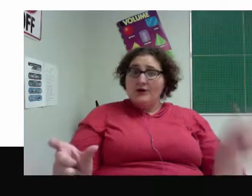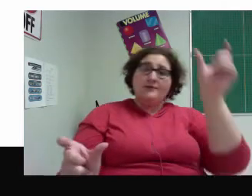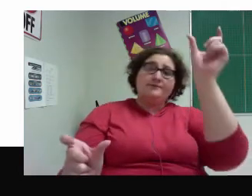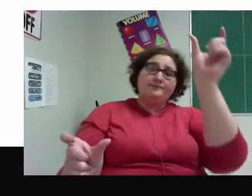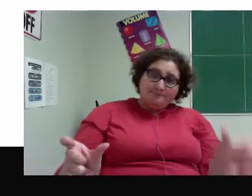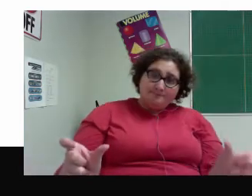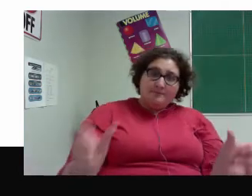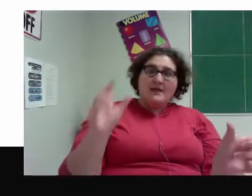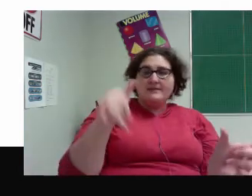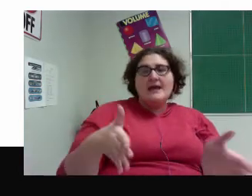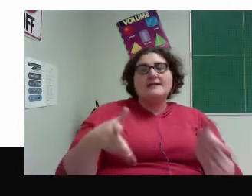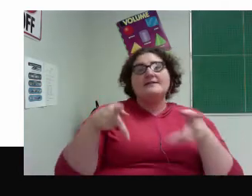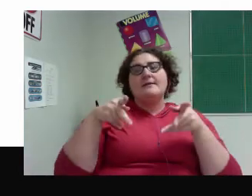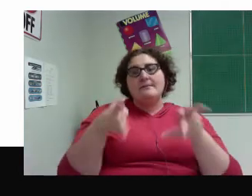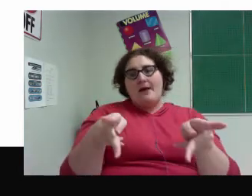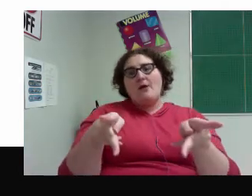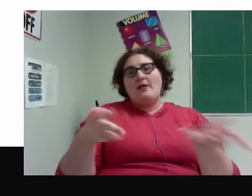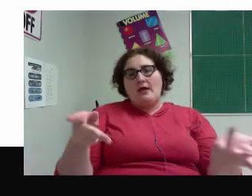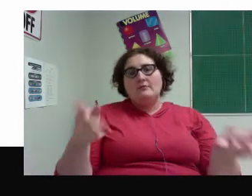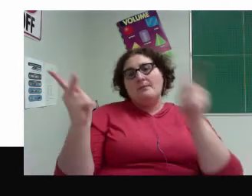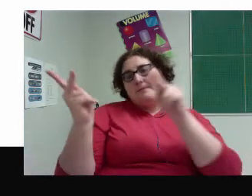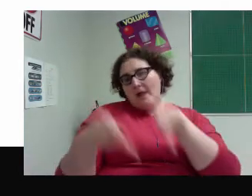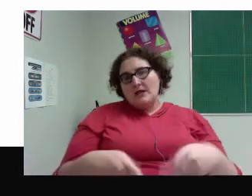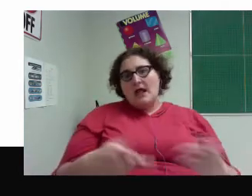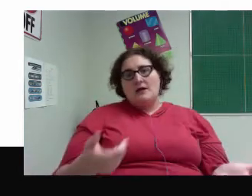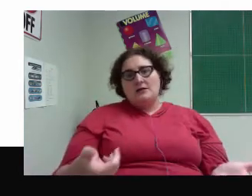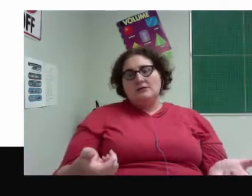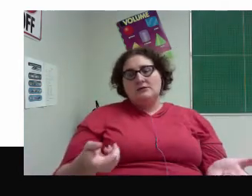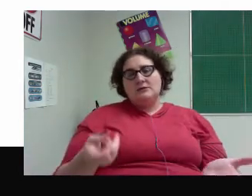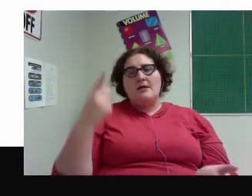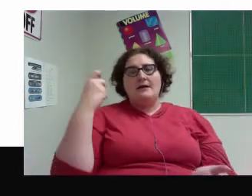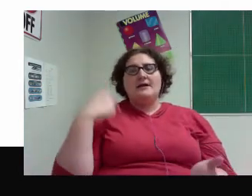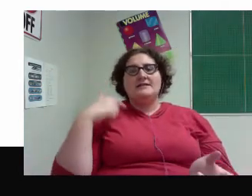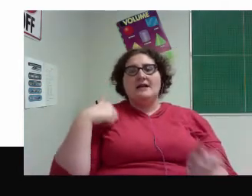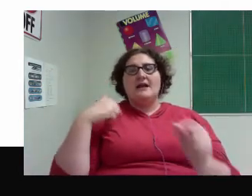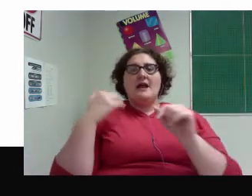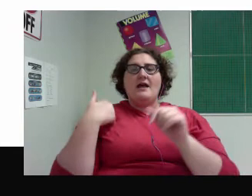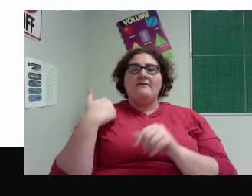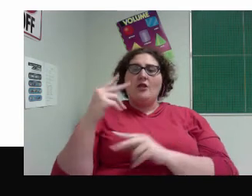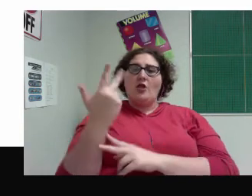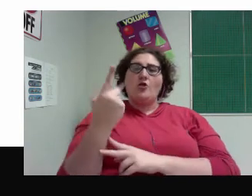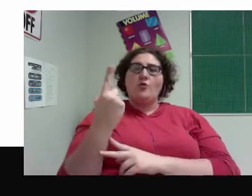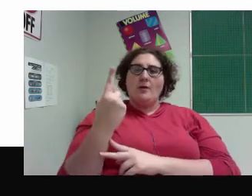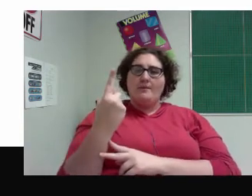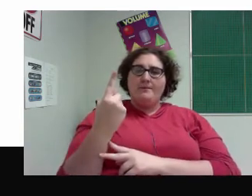here, would also be parallel to each other because I could draw in the third one,